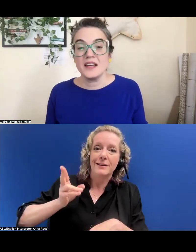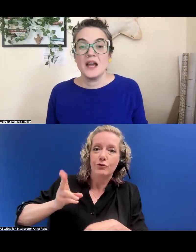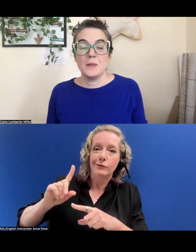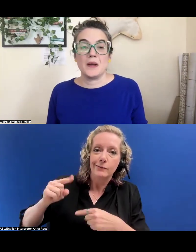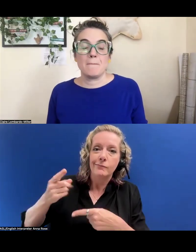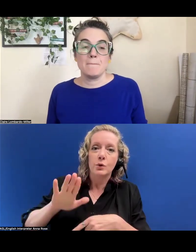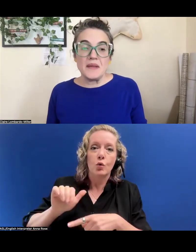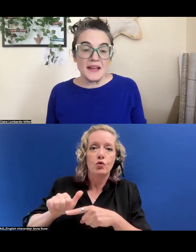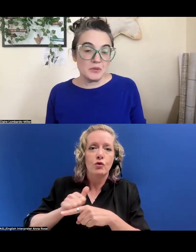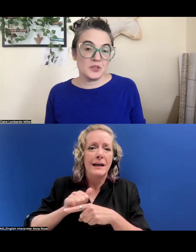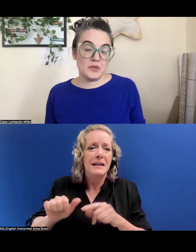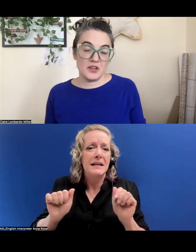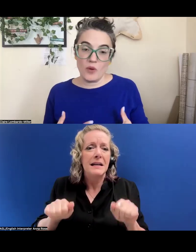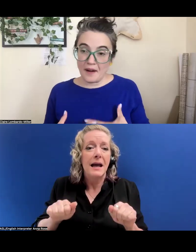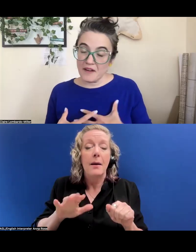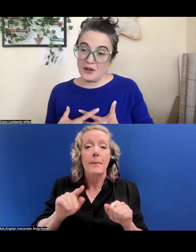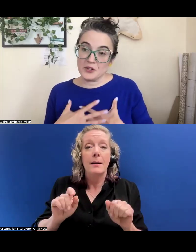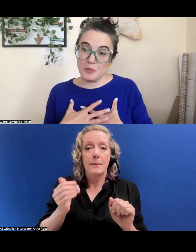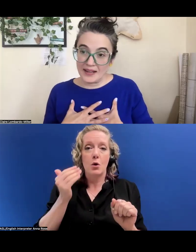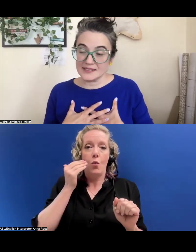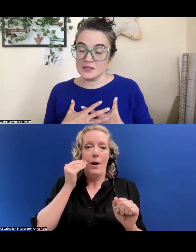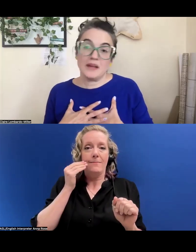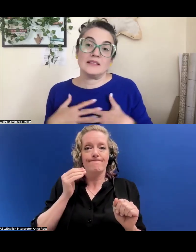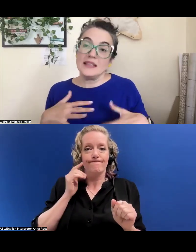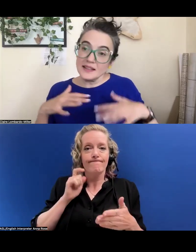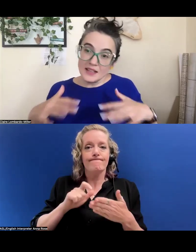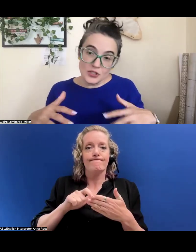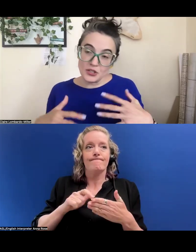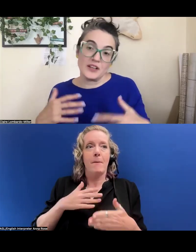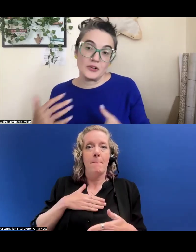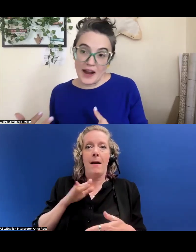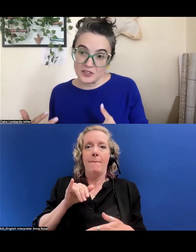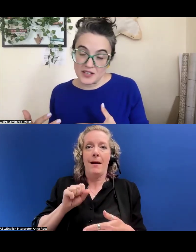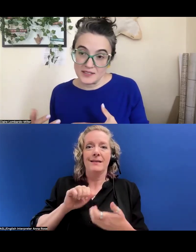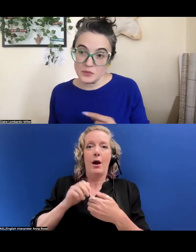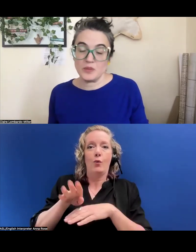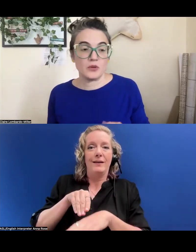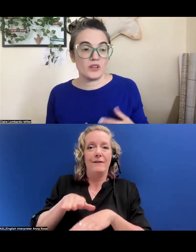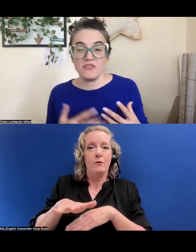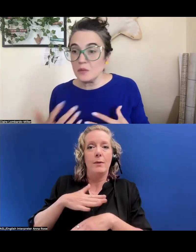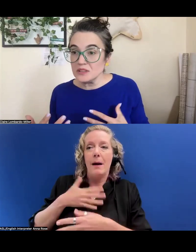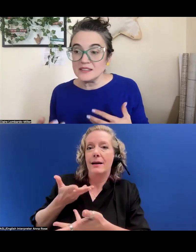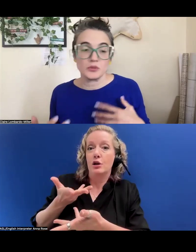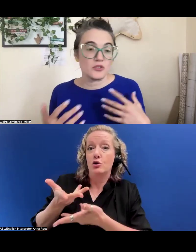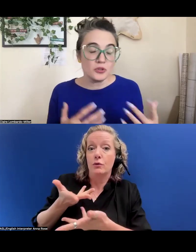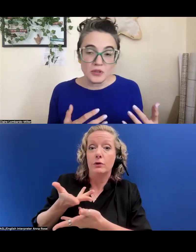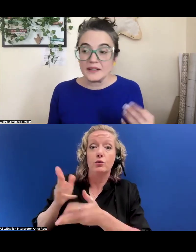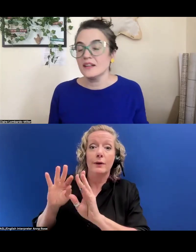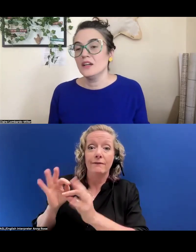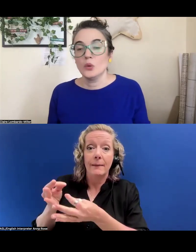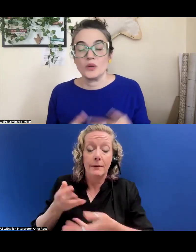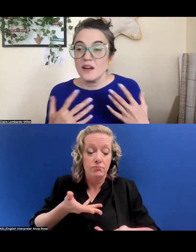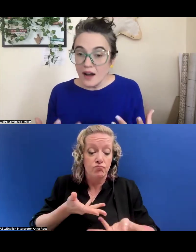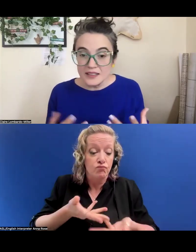etc. But being able to be aware of how your biases may leak into your interactions, be it with families, with